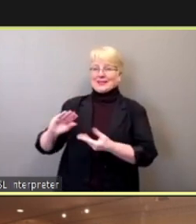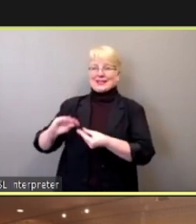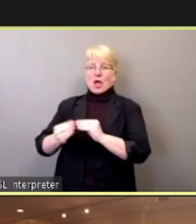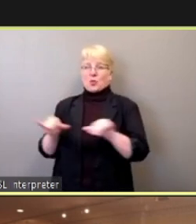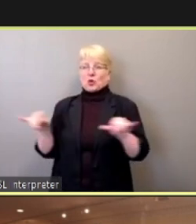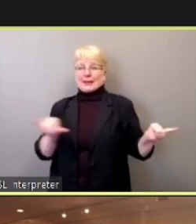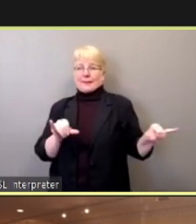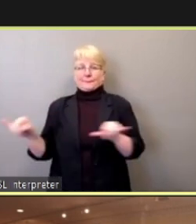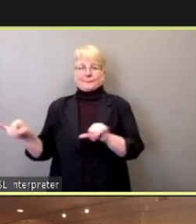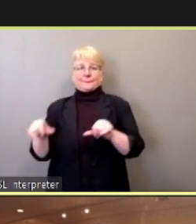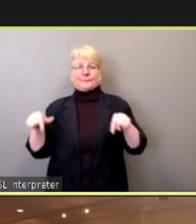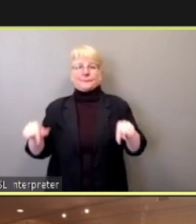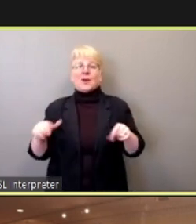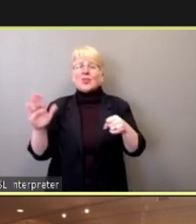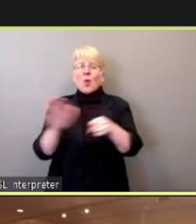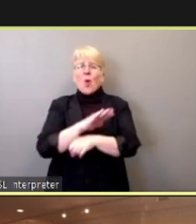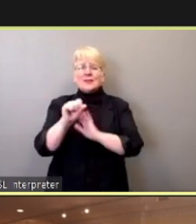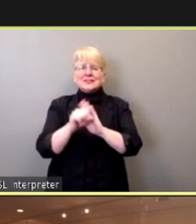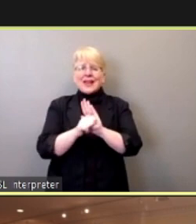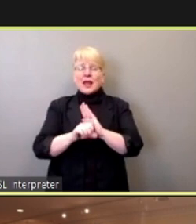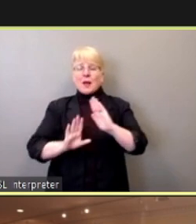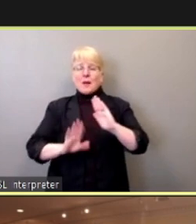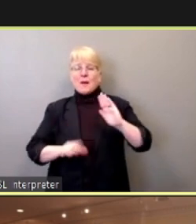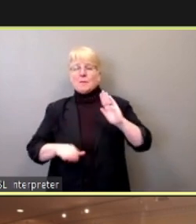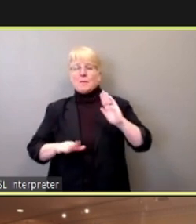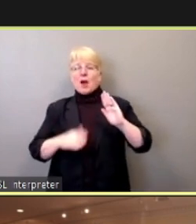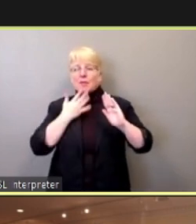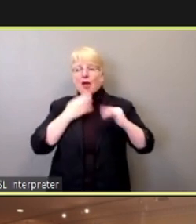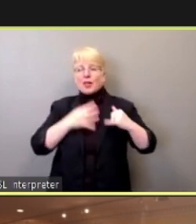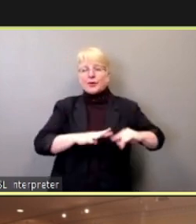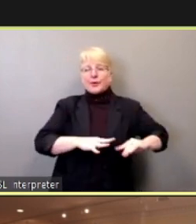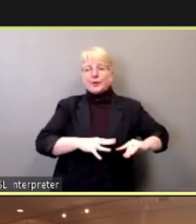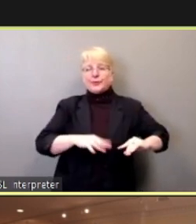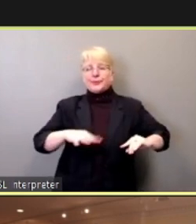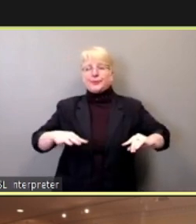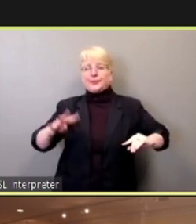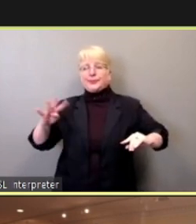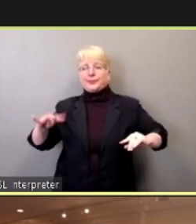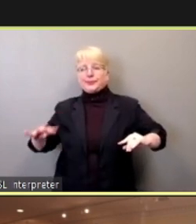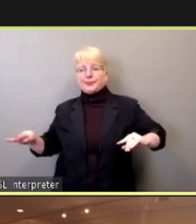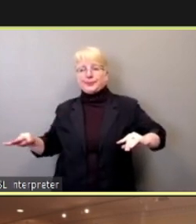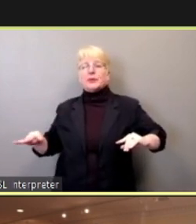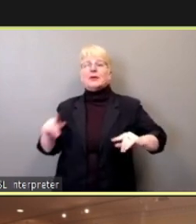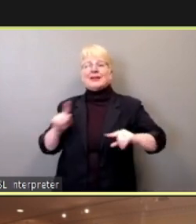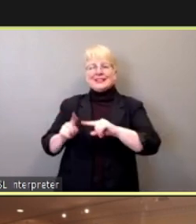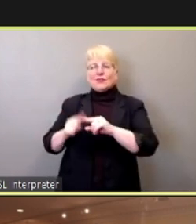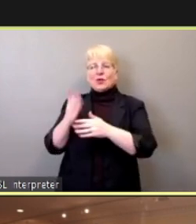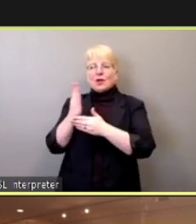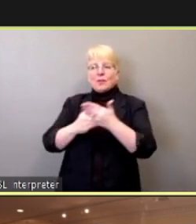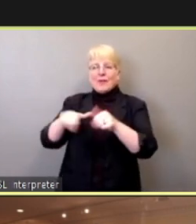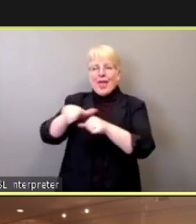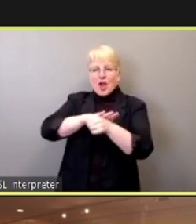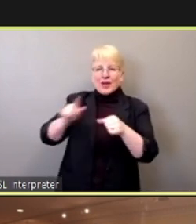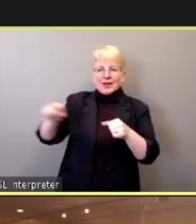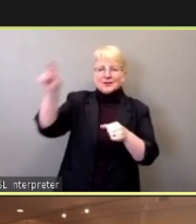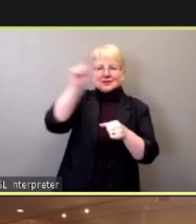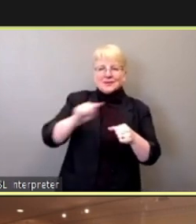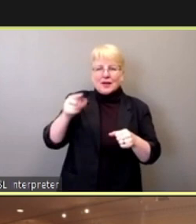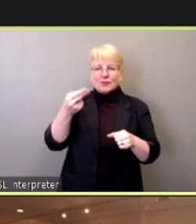state. The bottom 5 lines are our various regions of the state. All of them have downward trends. And just to make that